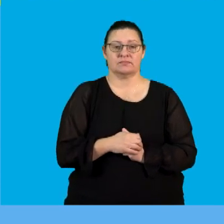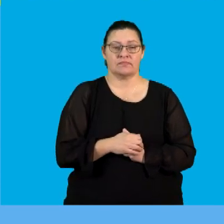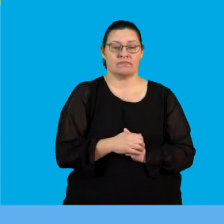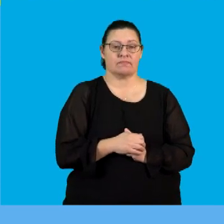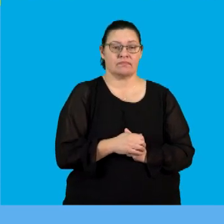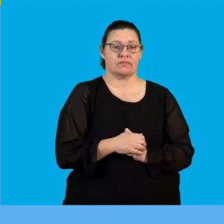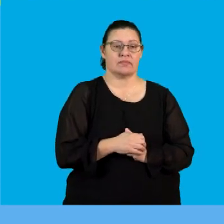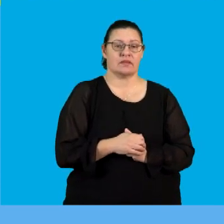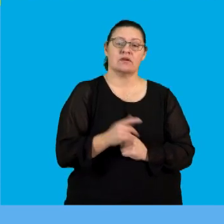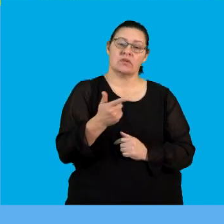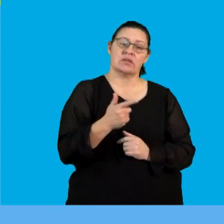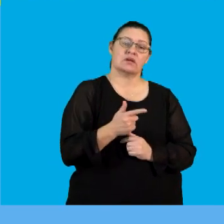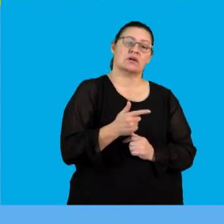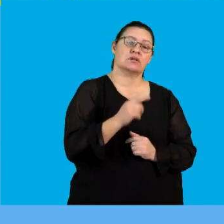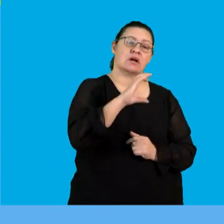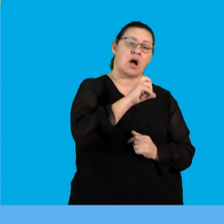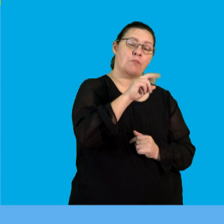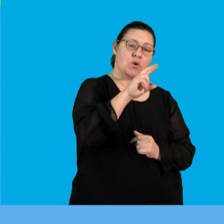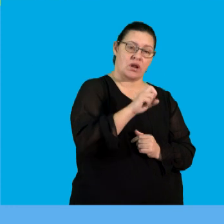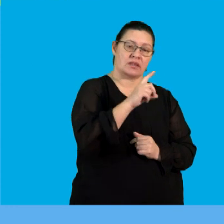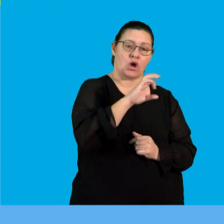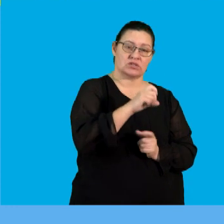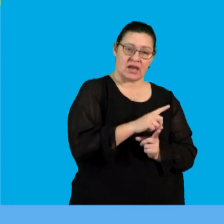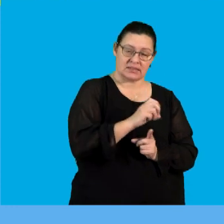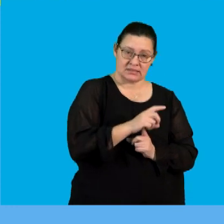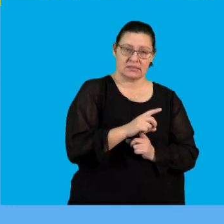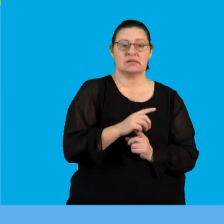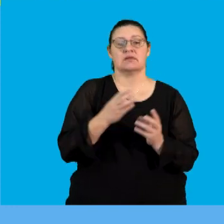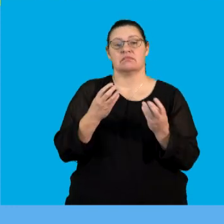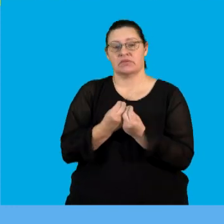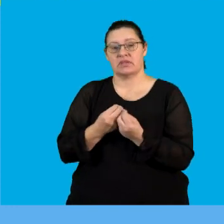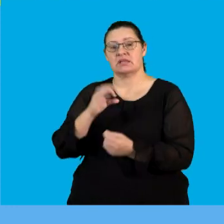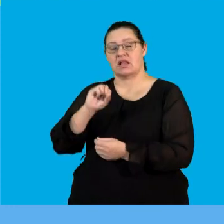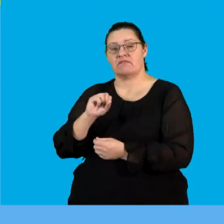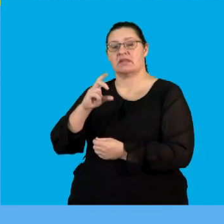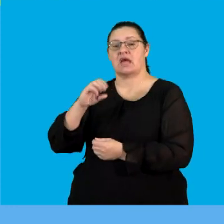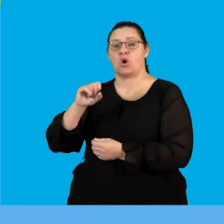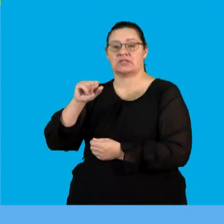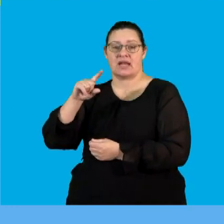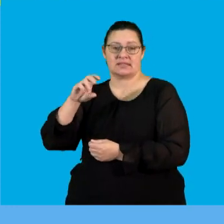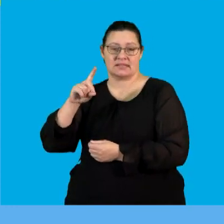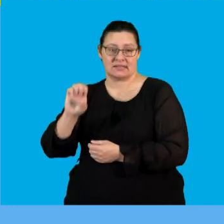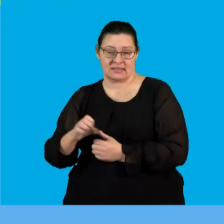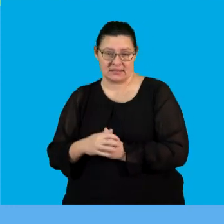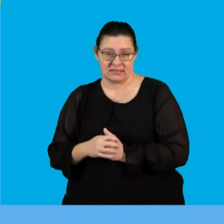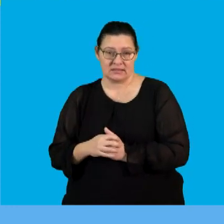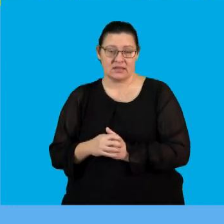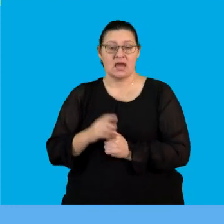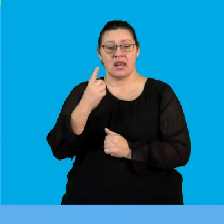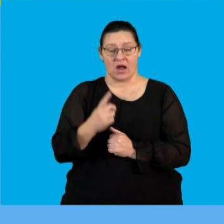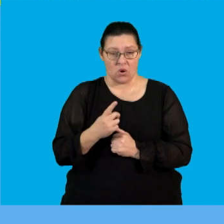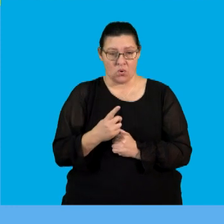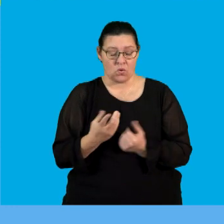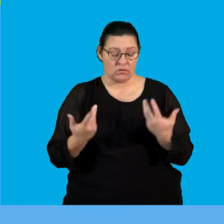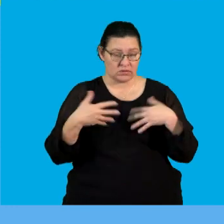oxide. When sulfur reacts with oxygen, we're going to be forming our sulfur dioxide. So when carbon dioxide